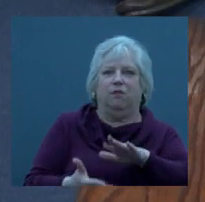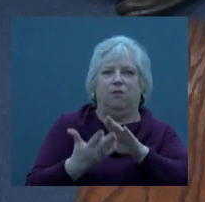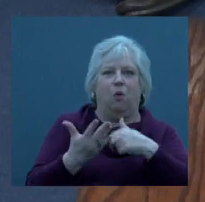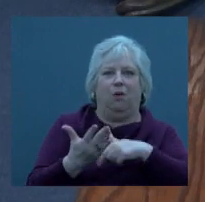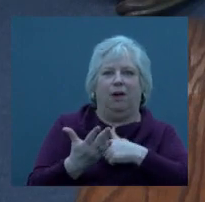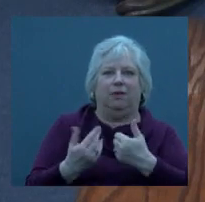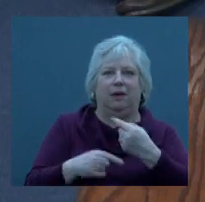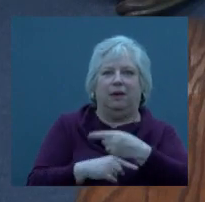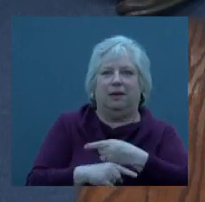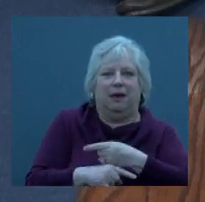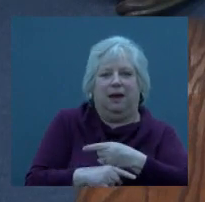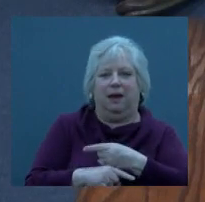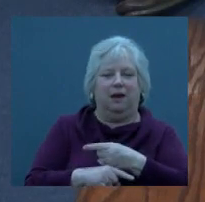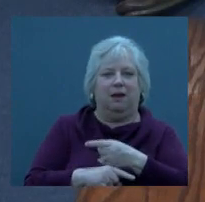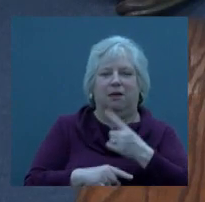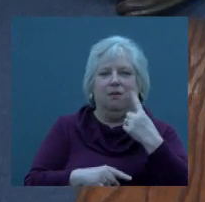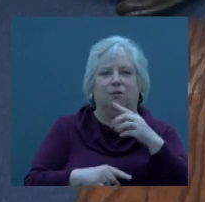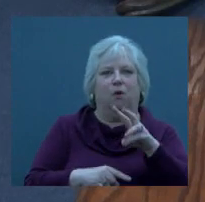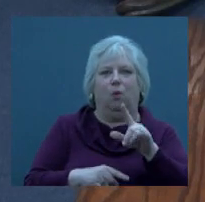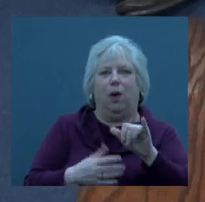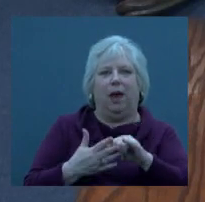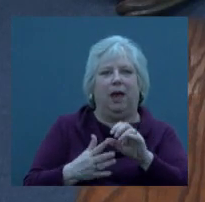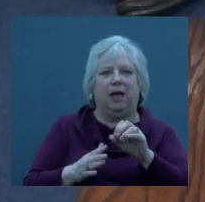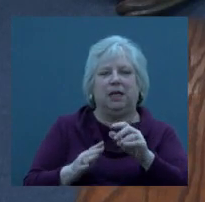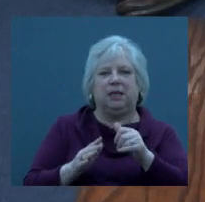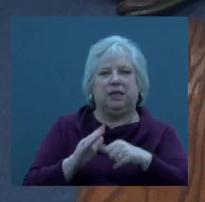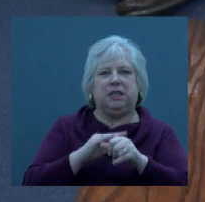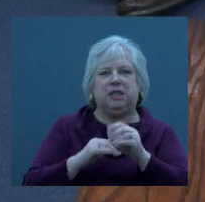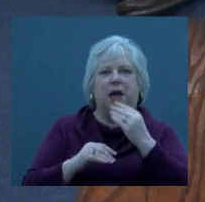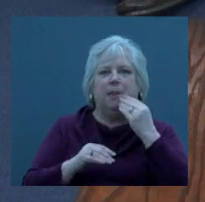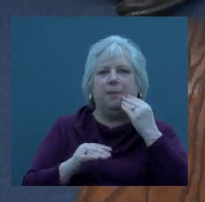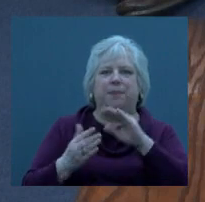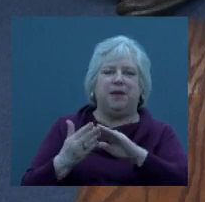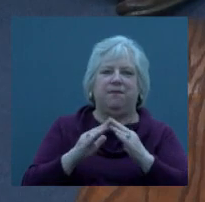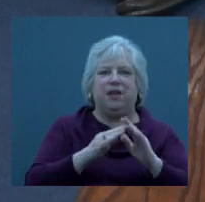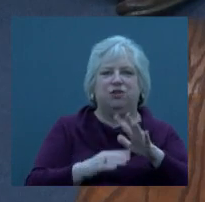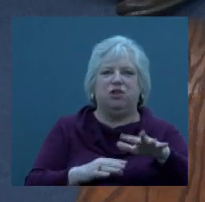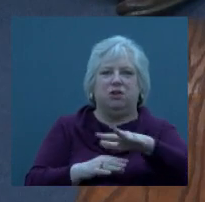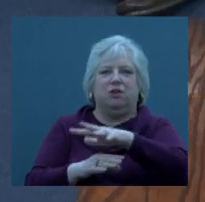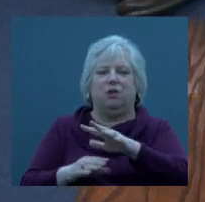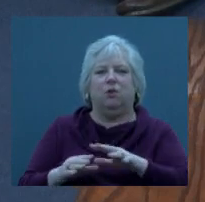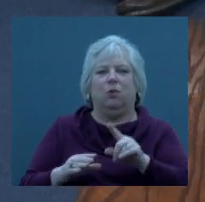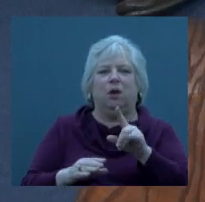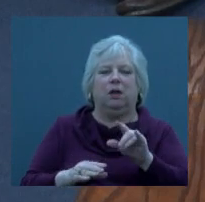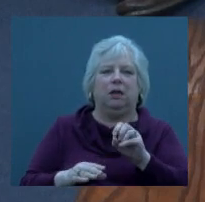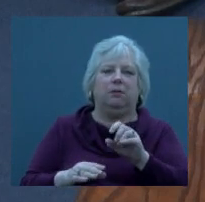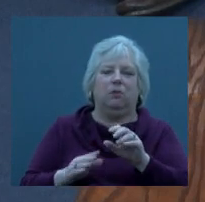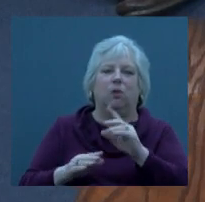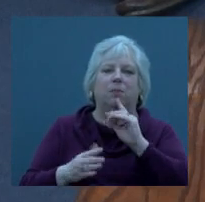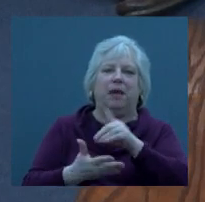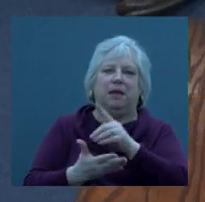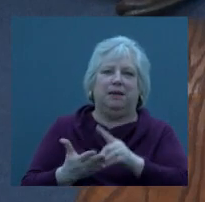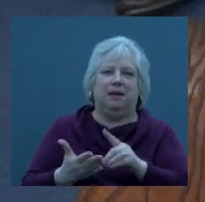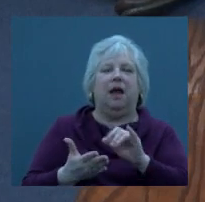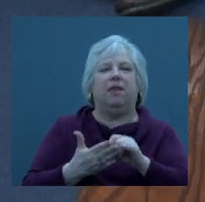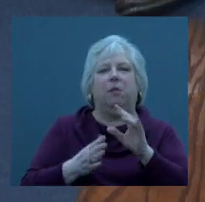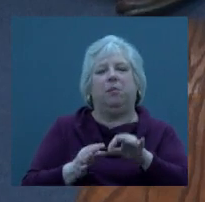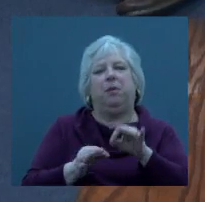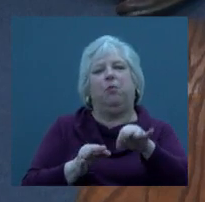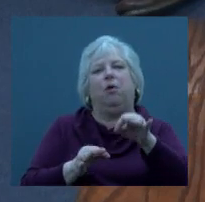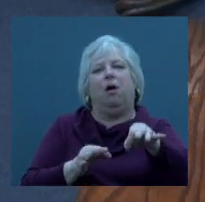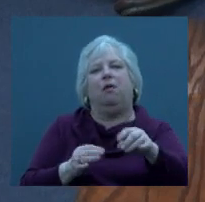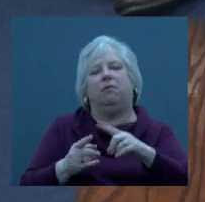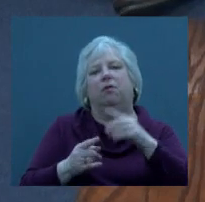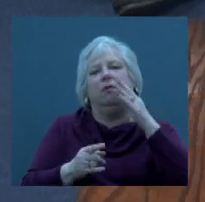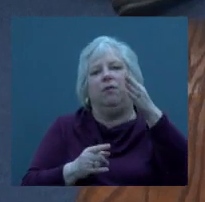far as proposals for how a subdivision would lay out or other stuff. That would be put off for the future for those boundary street improvements